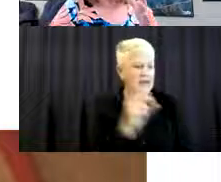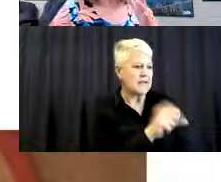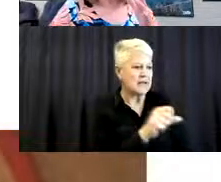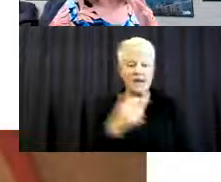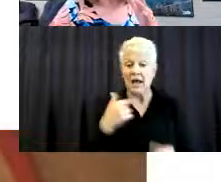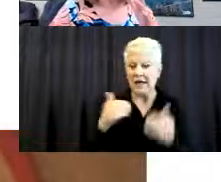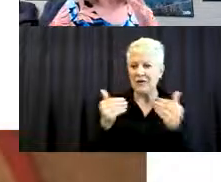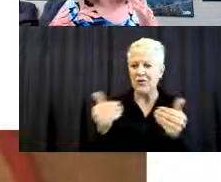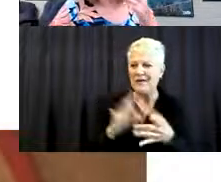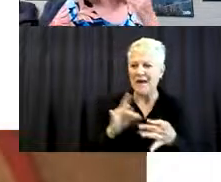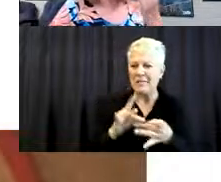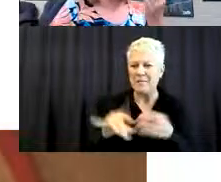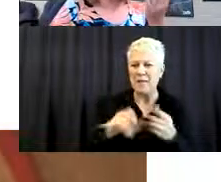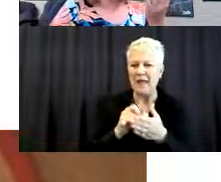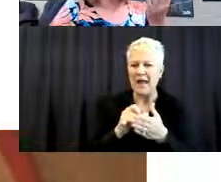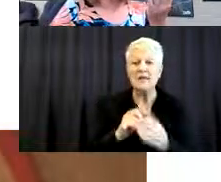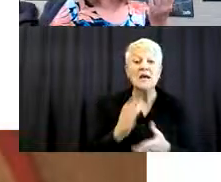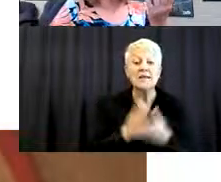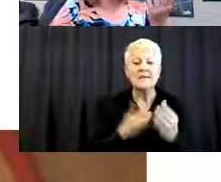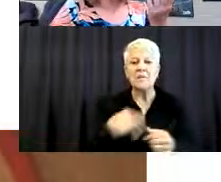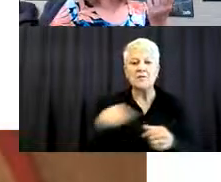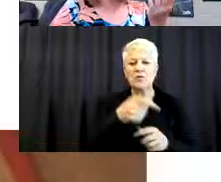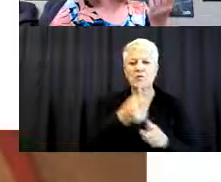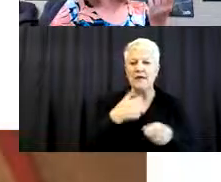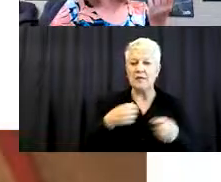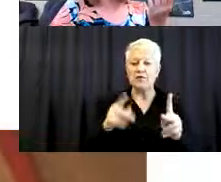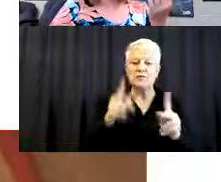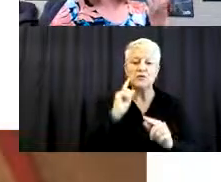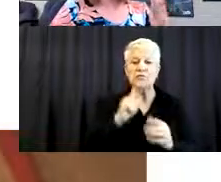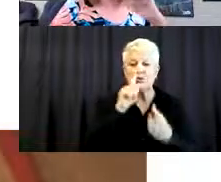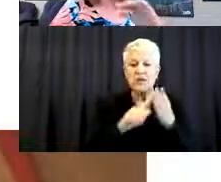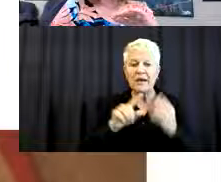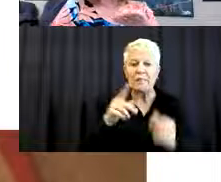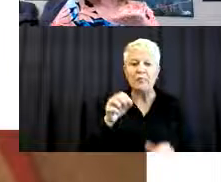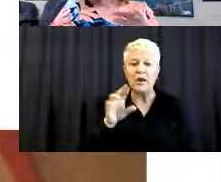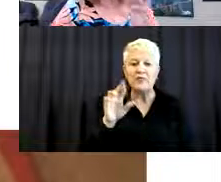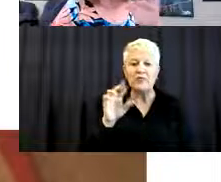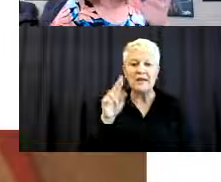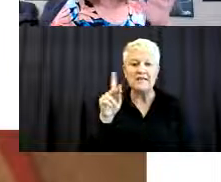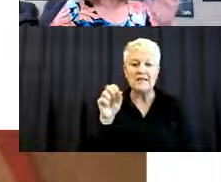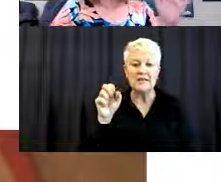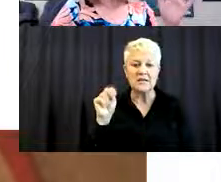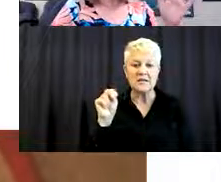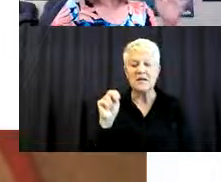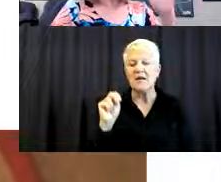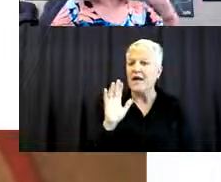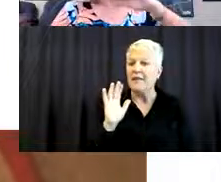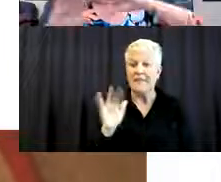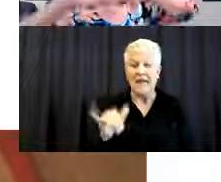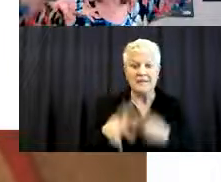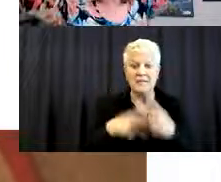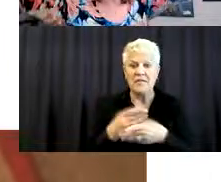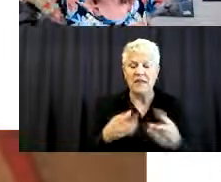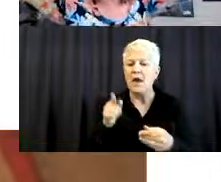go ahead and comment on that. Those of you who've had a chance to go to Penricton, and this type of a thing is just, it is amazing. They